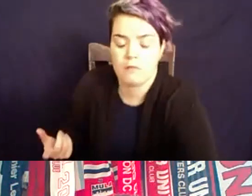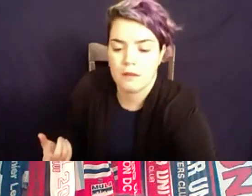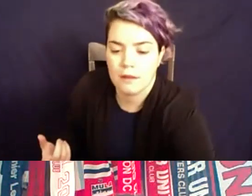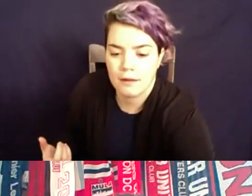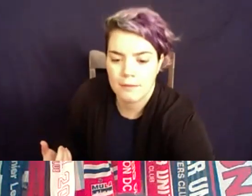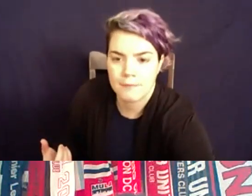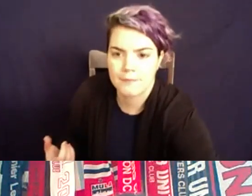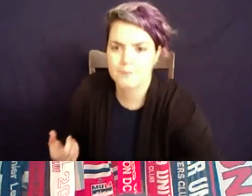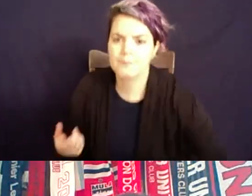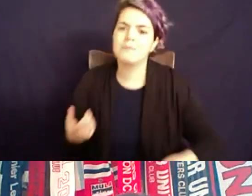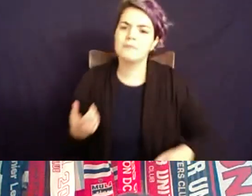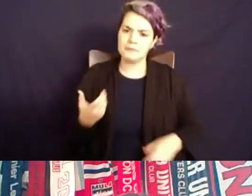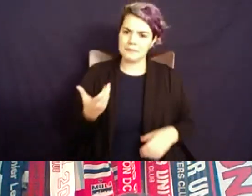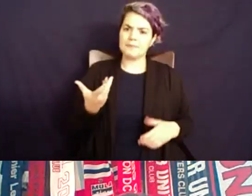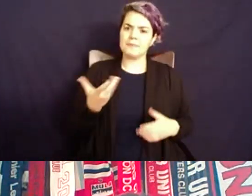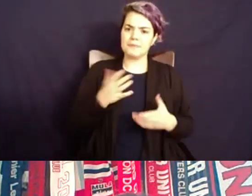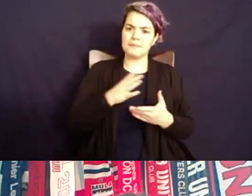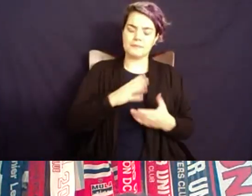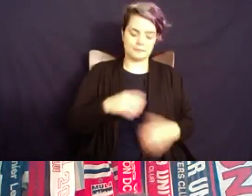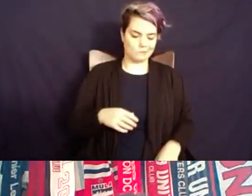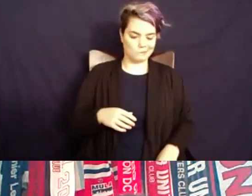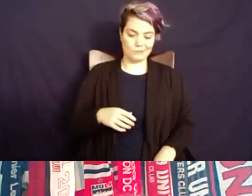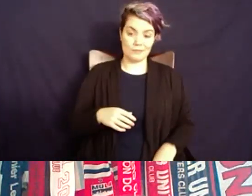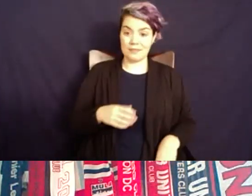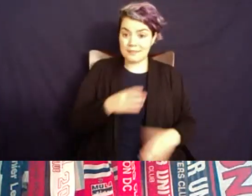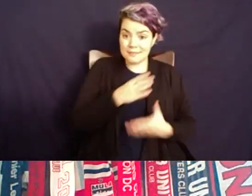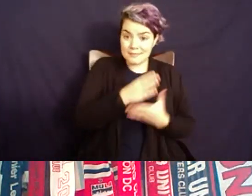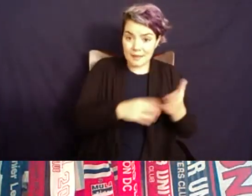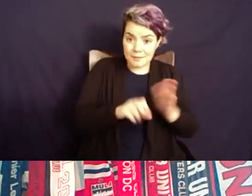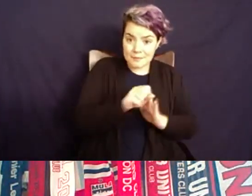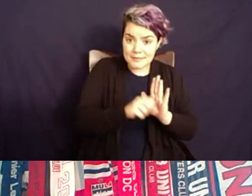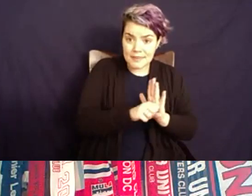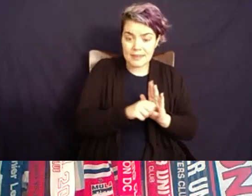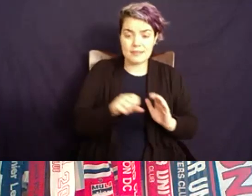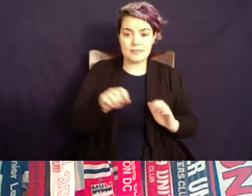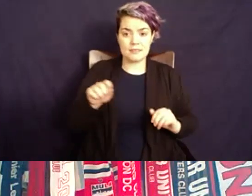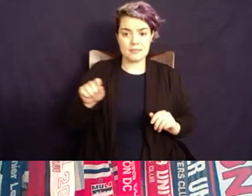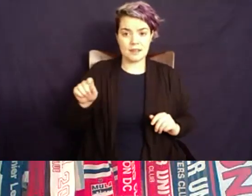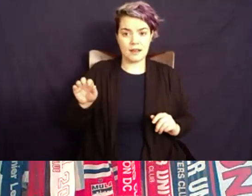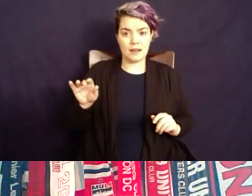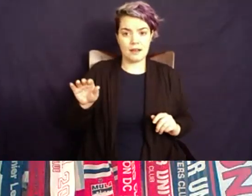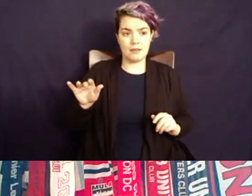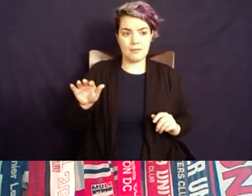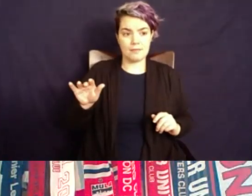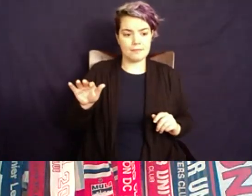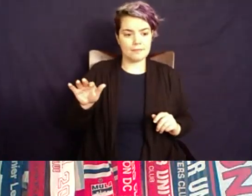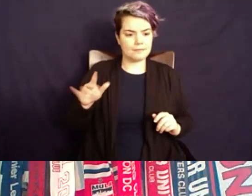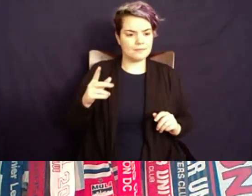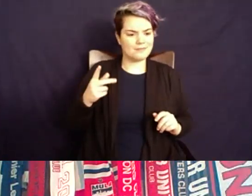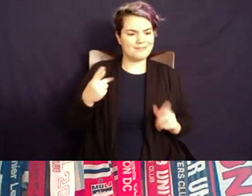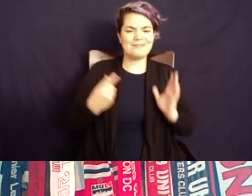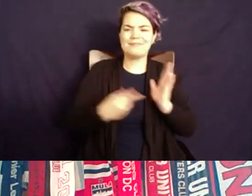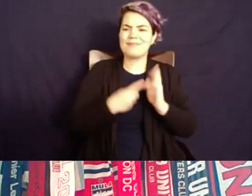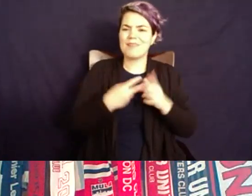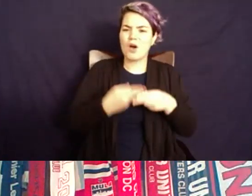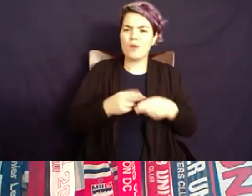know, some states, many states have something that is, sometimes they call it a bridge